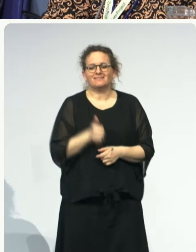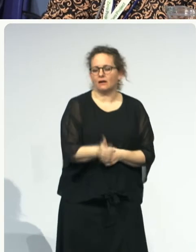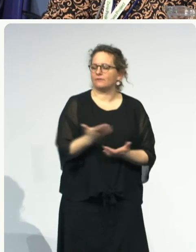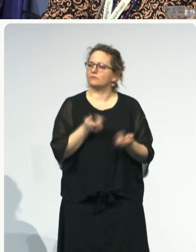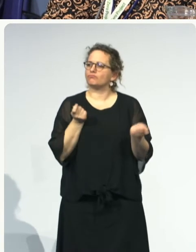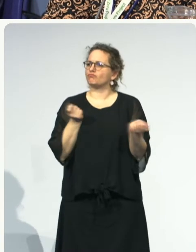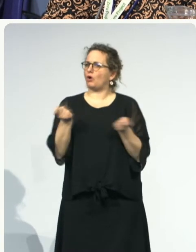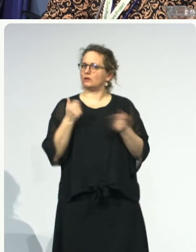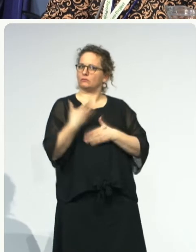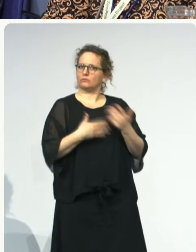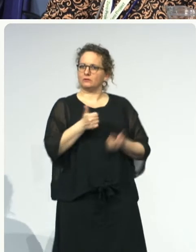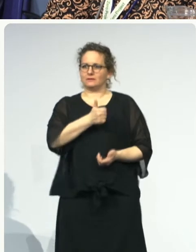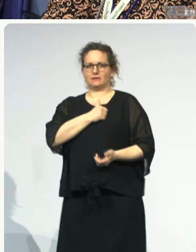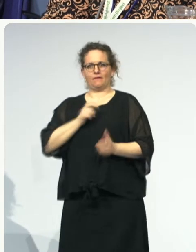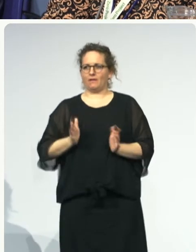learning in the classroom.